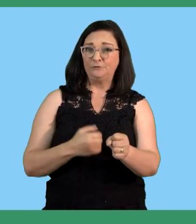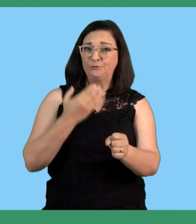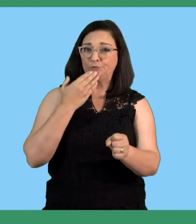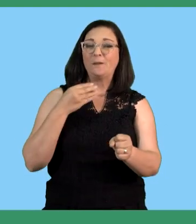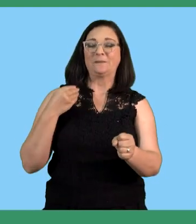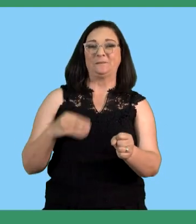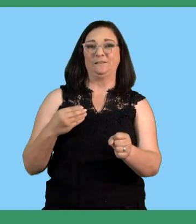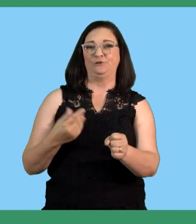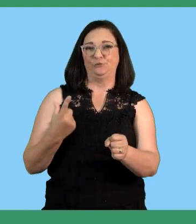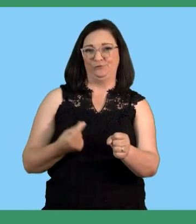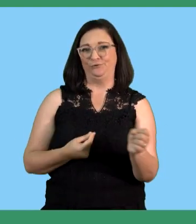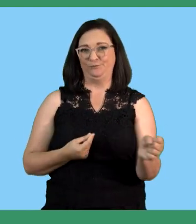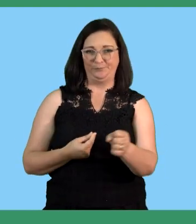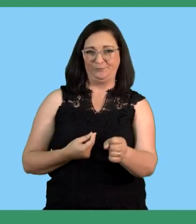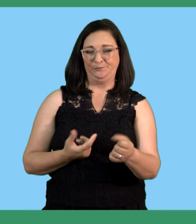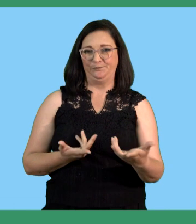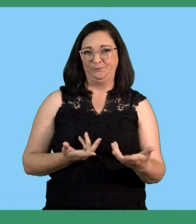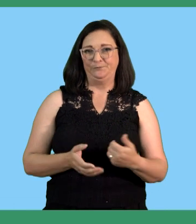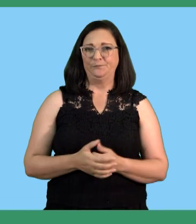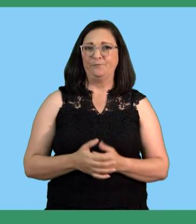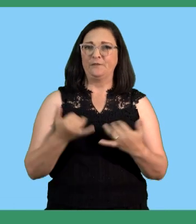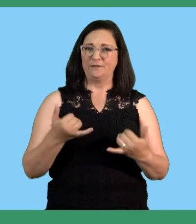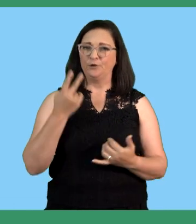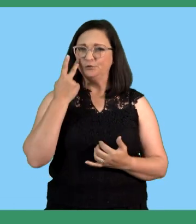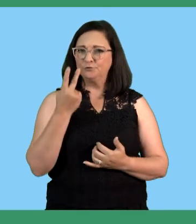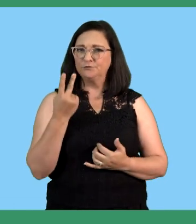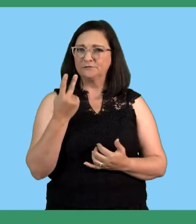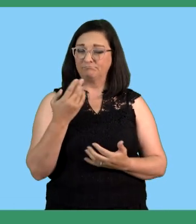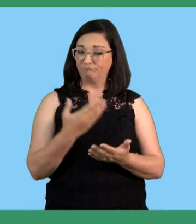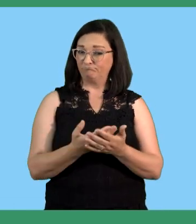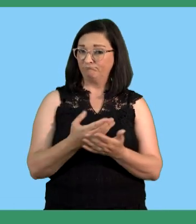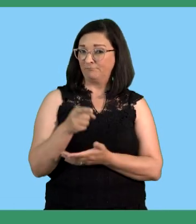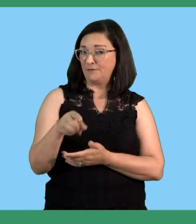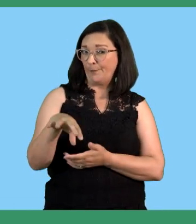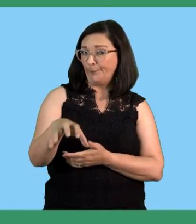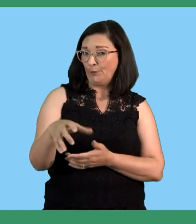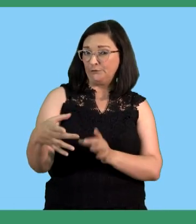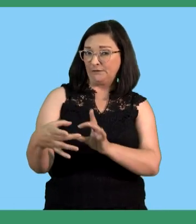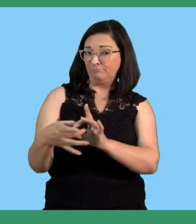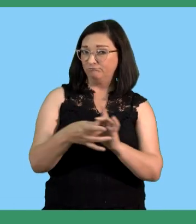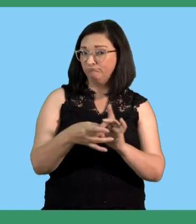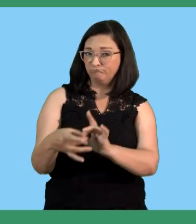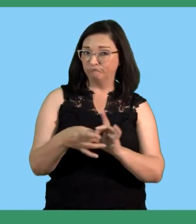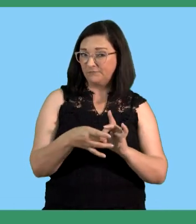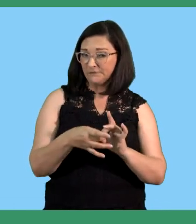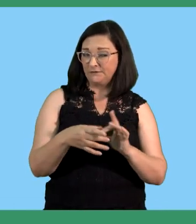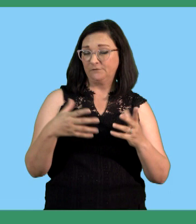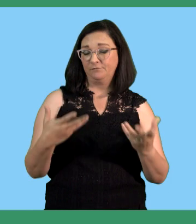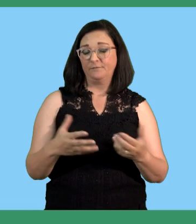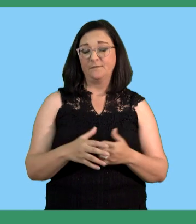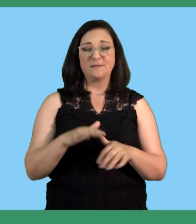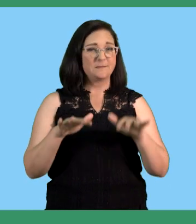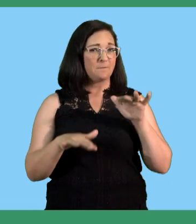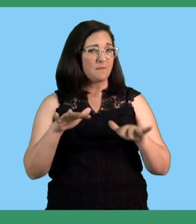The employer does the placement. So we are looking at now the similarities. Do they link? Is there anything similar